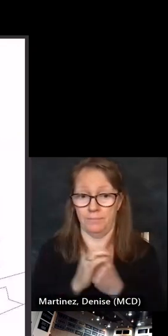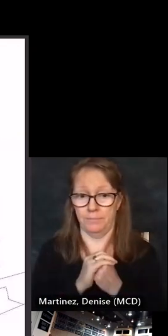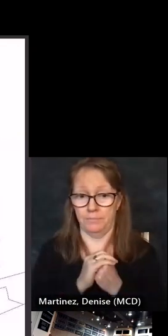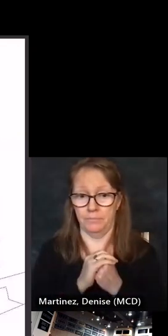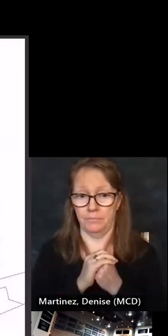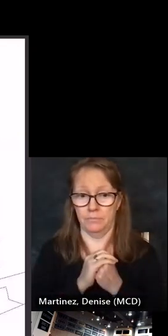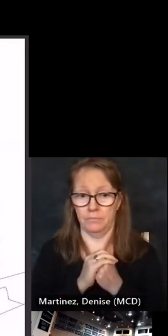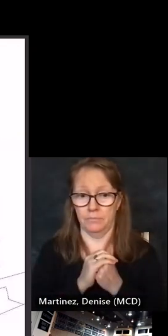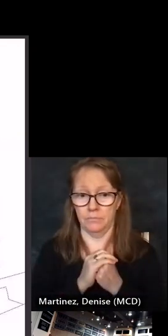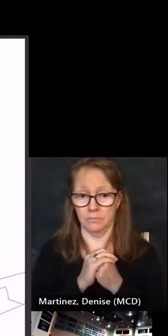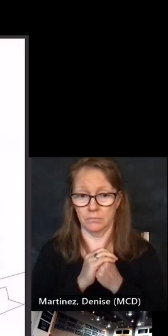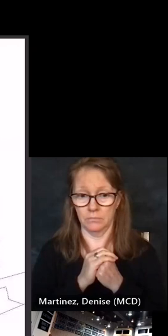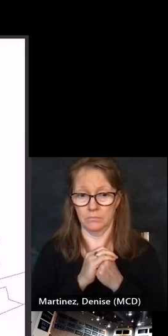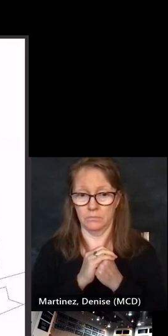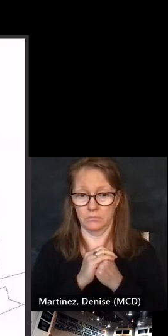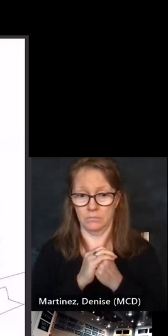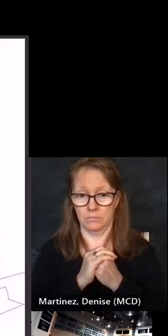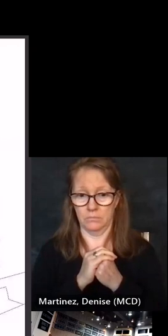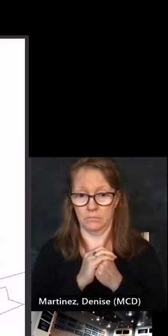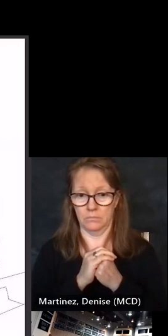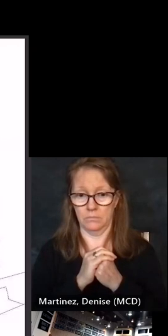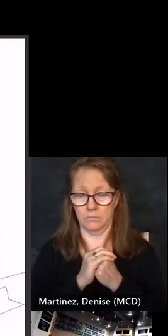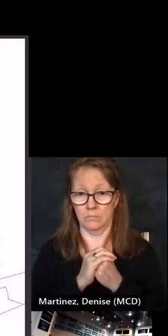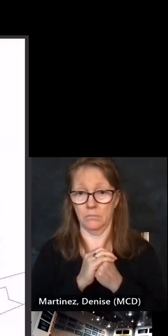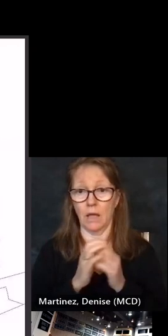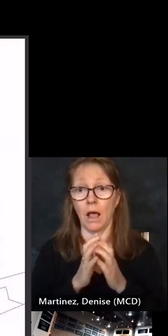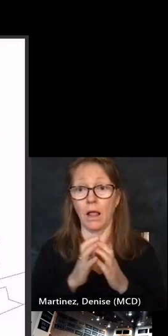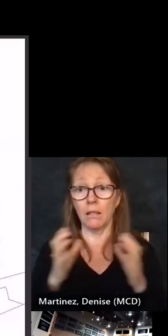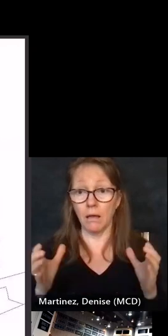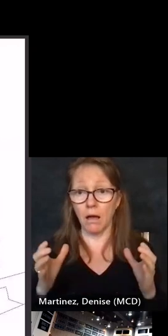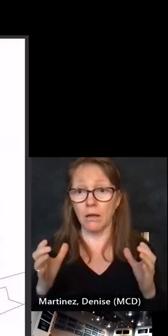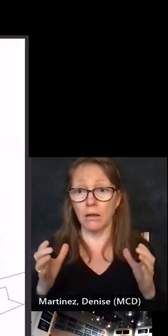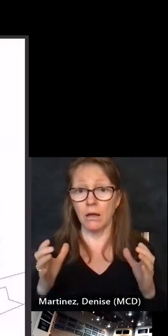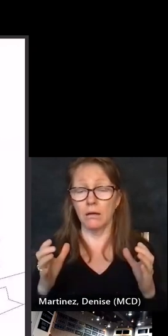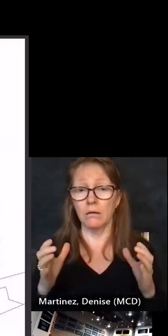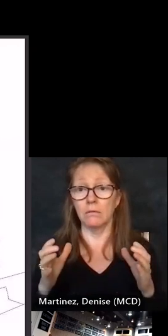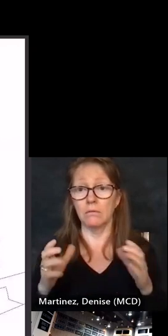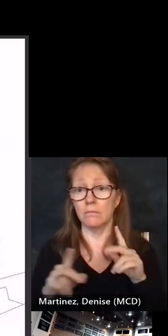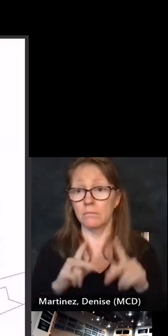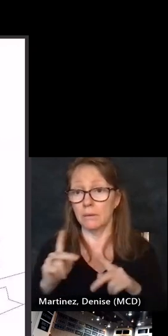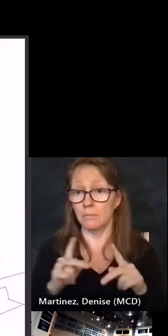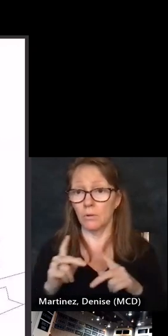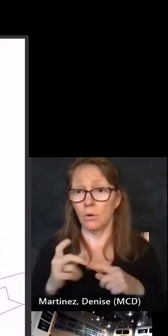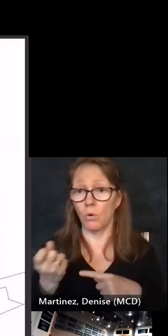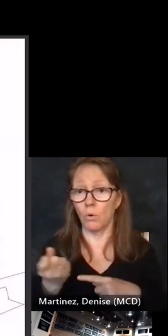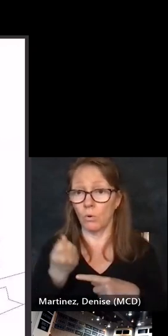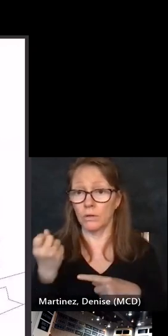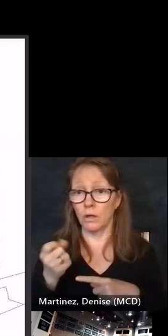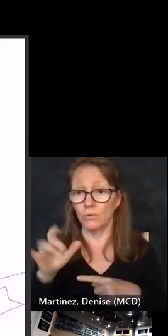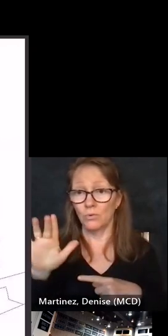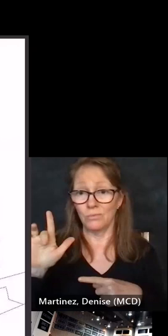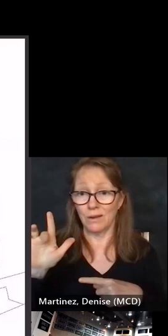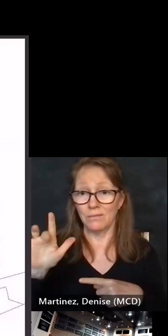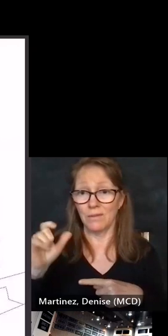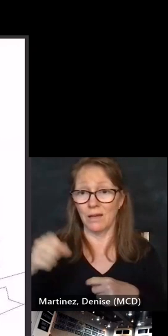A lot of this crowd is holding on to some 25-year-old understanding. I grew up in Marblehead,